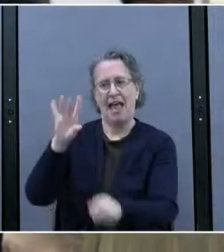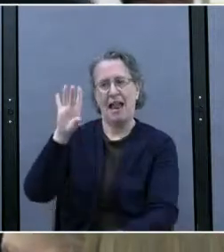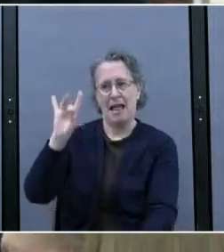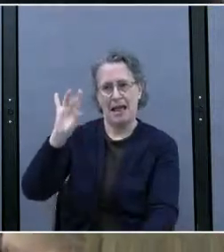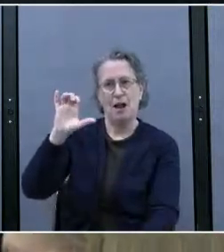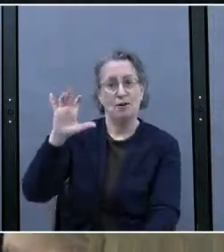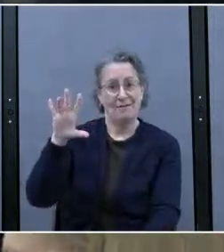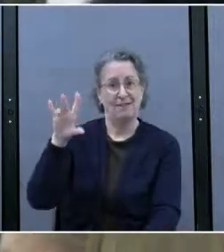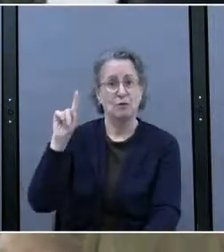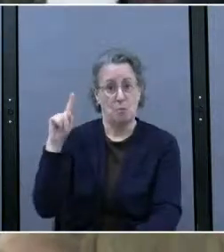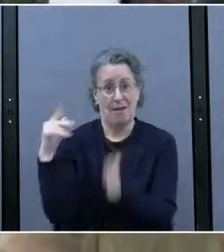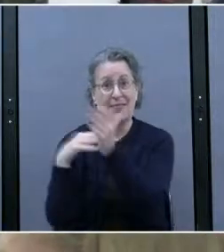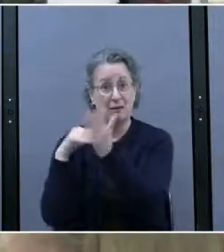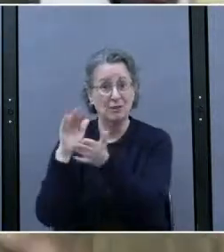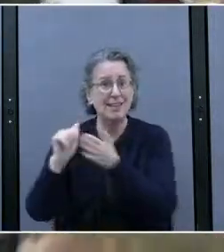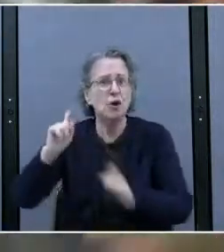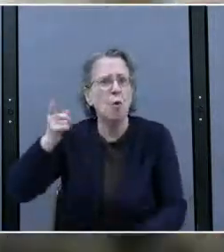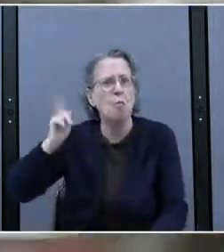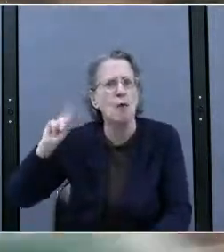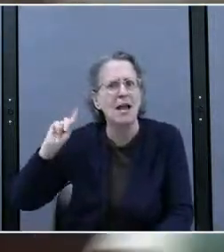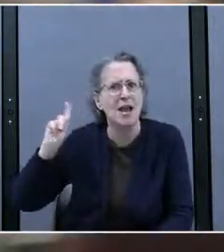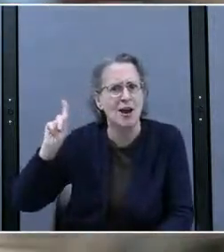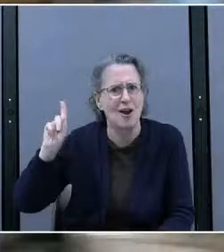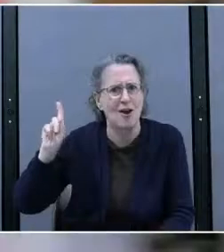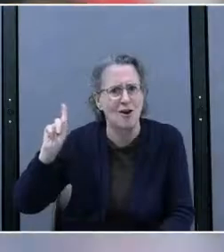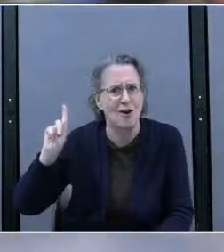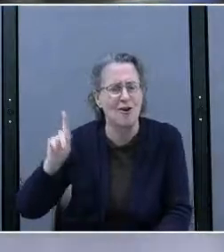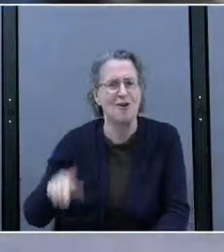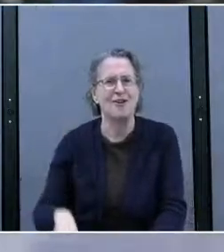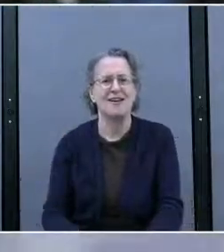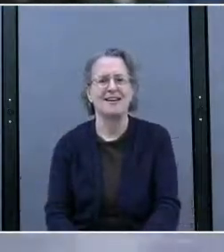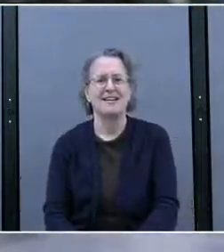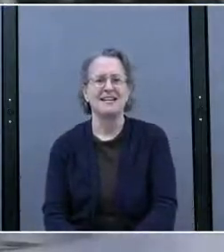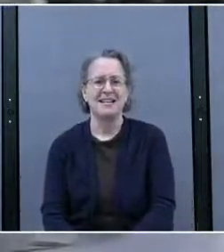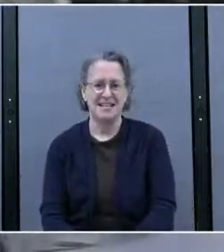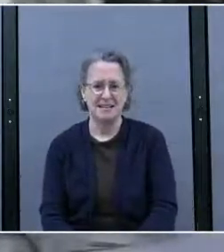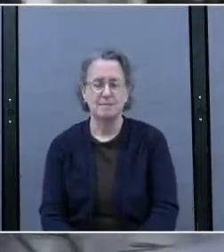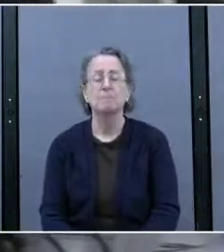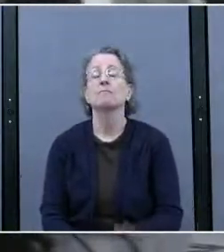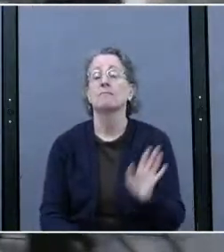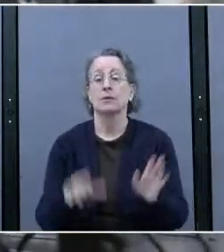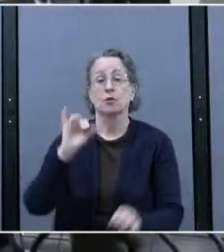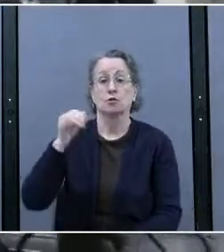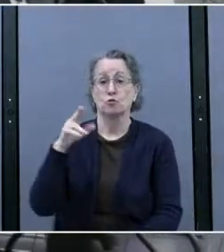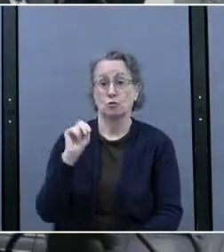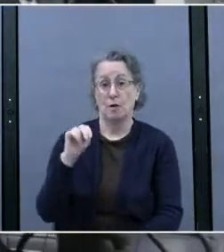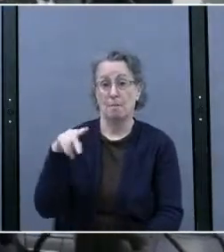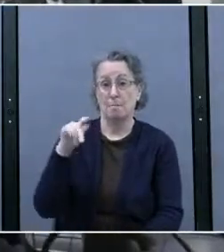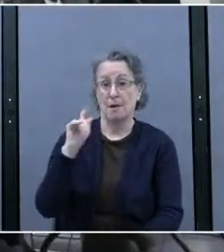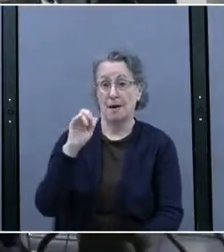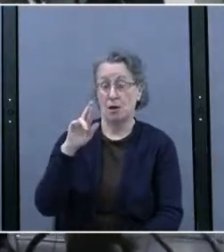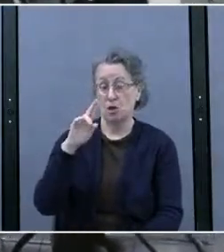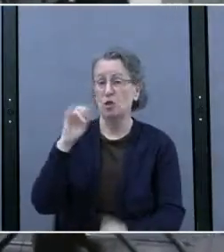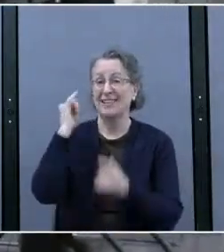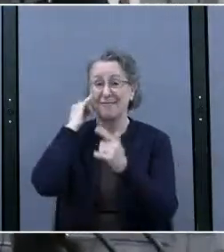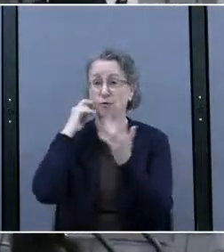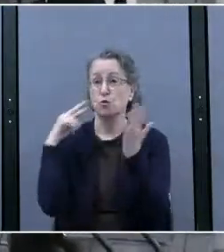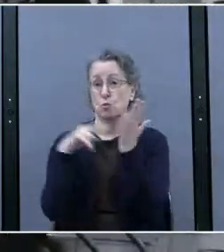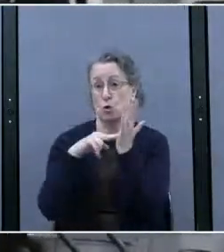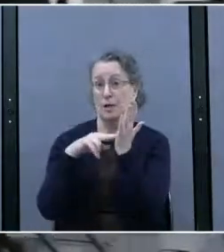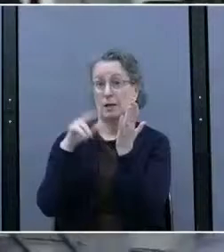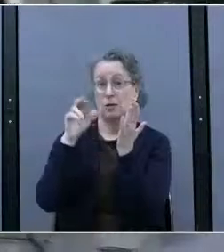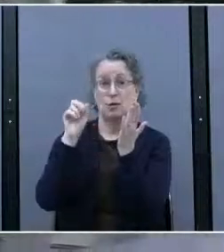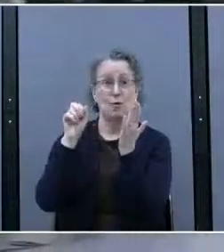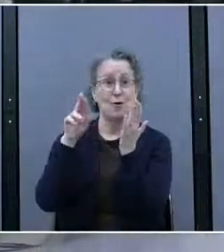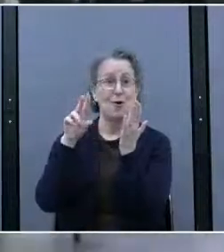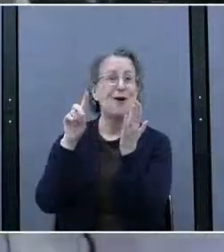budget? John? So in the audit, in the back of this report, you'll see that we have